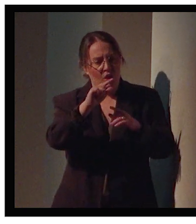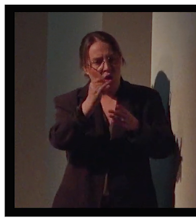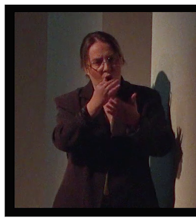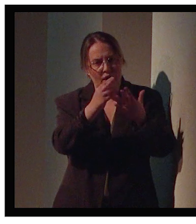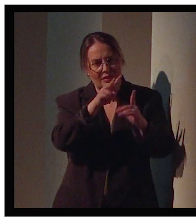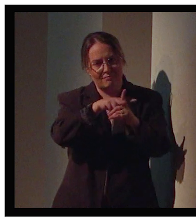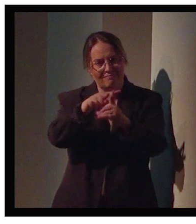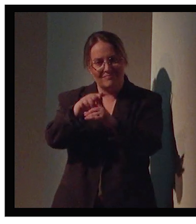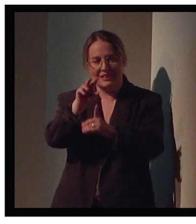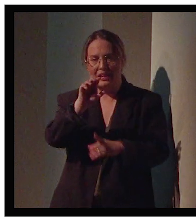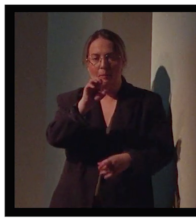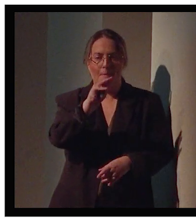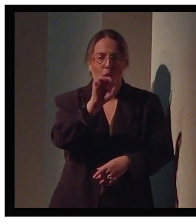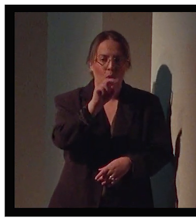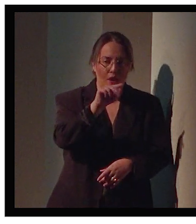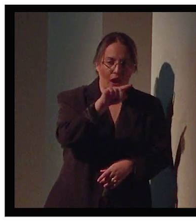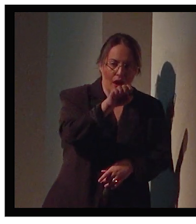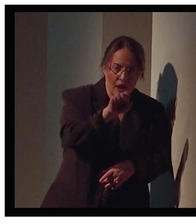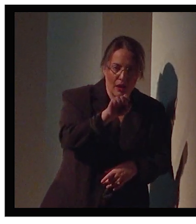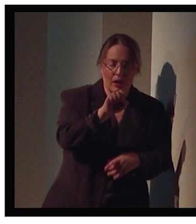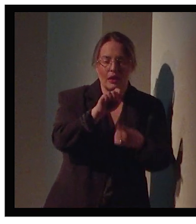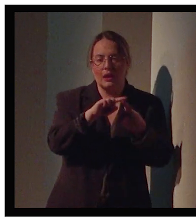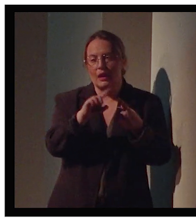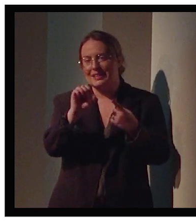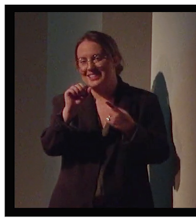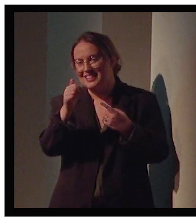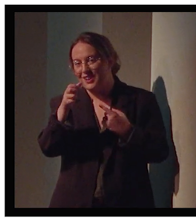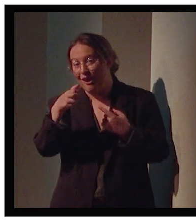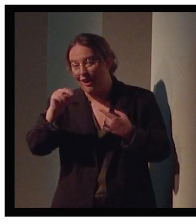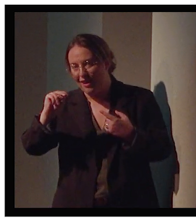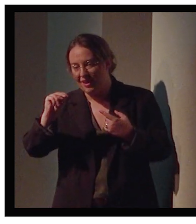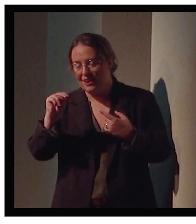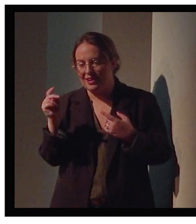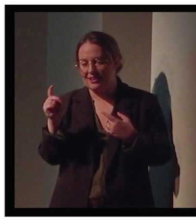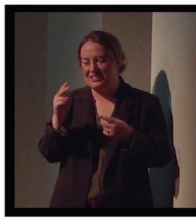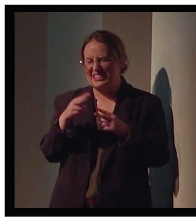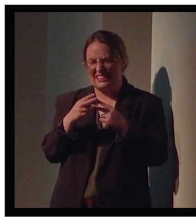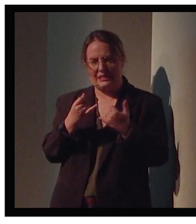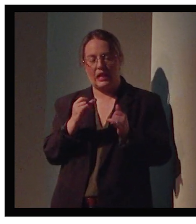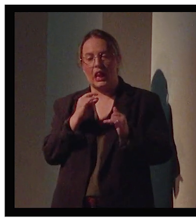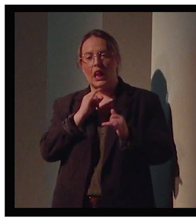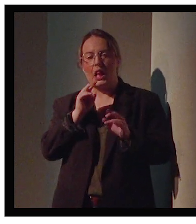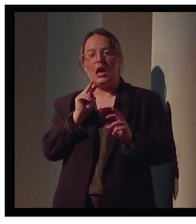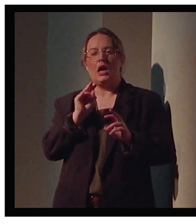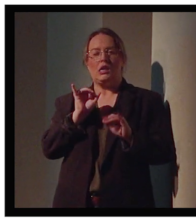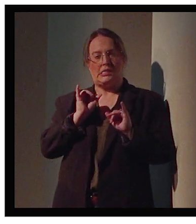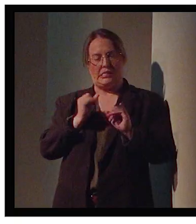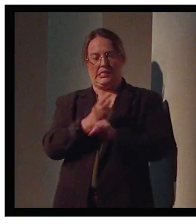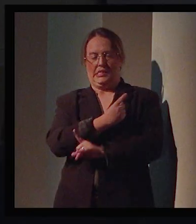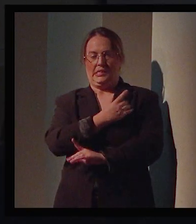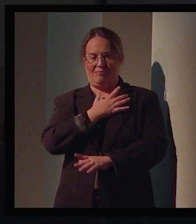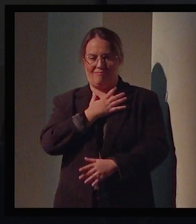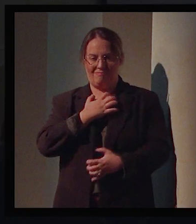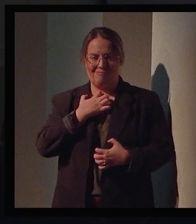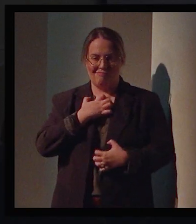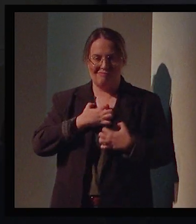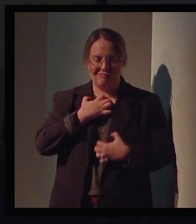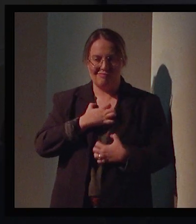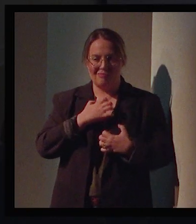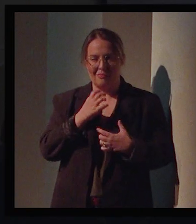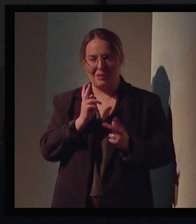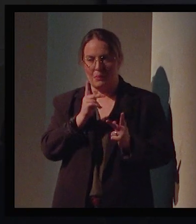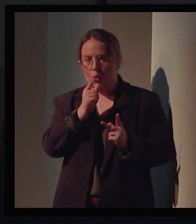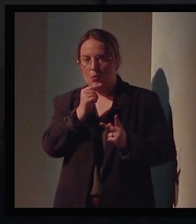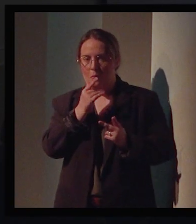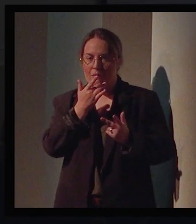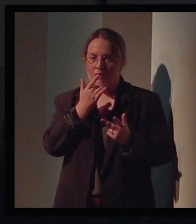Cézanne. Though still somewhat off-putting for those who preferred more consequential motifs,